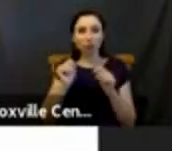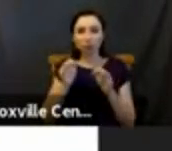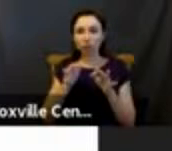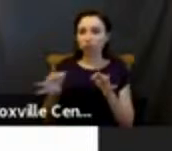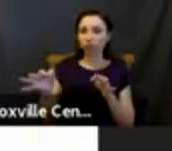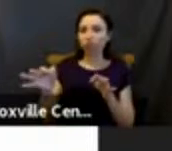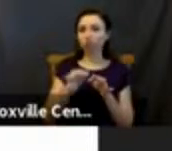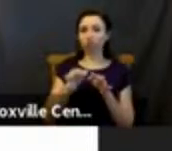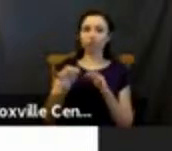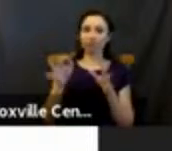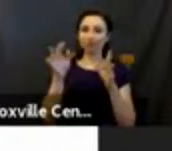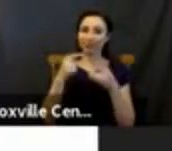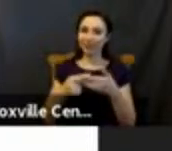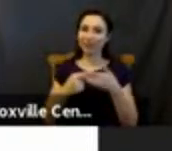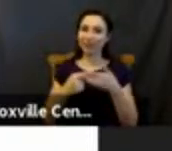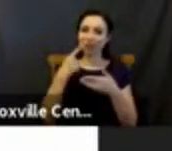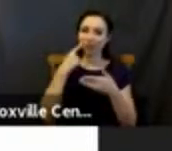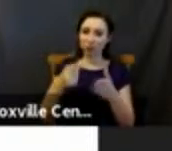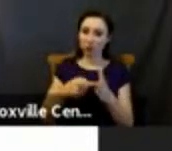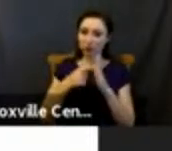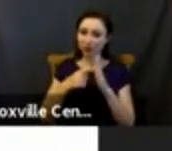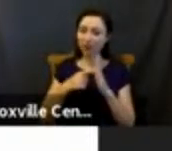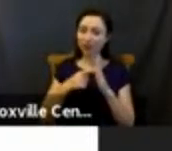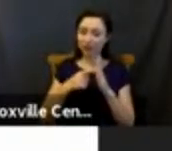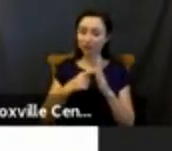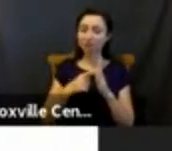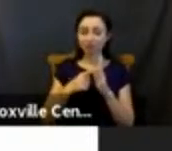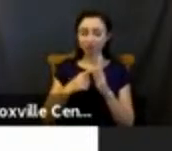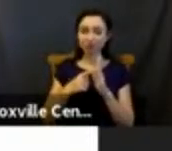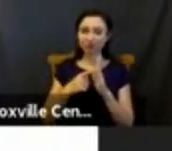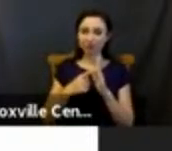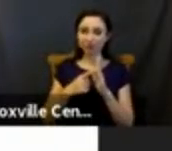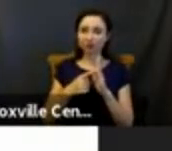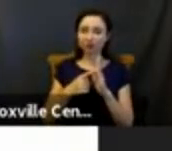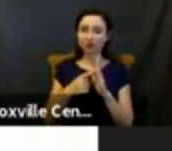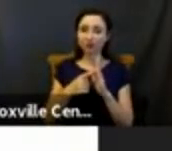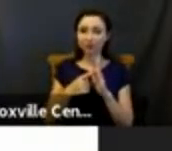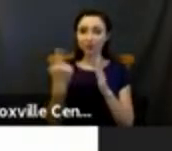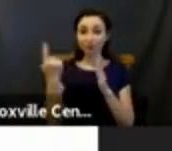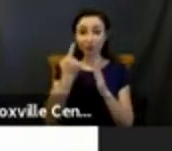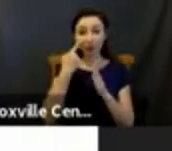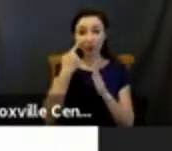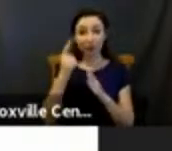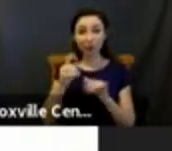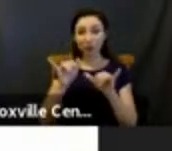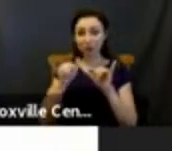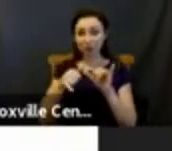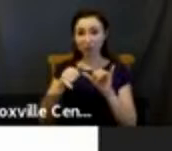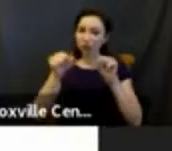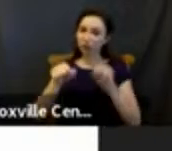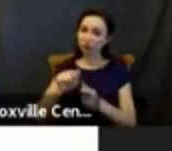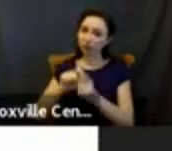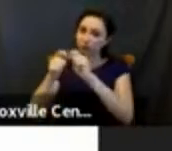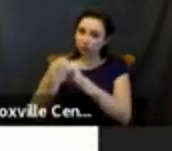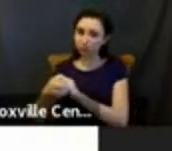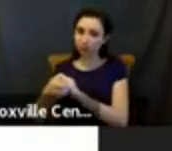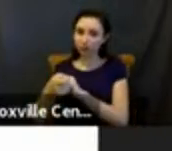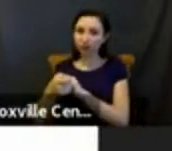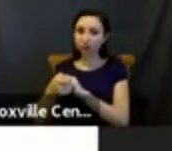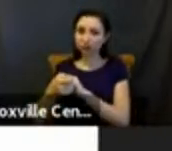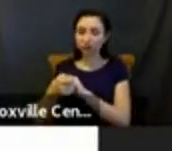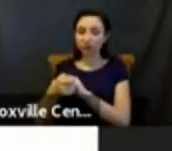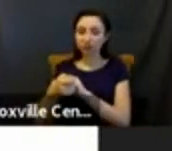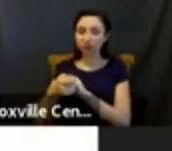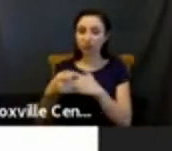about these regulations, because only in that the metrics may affect them, but the